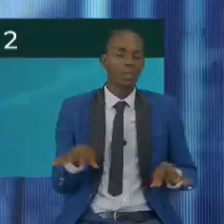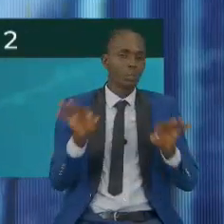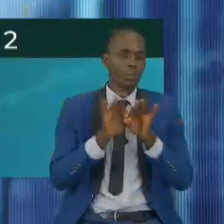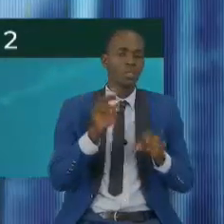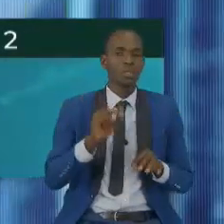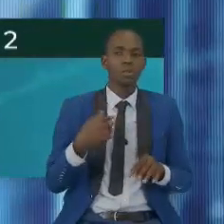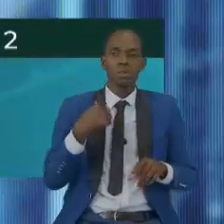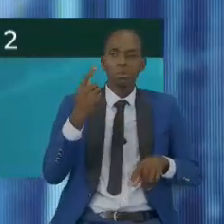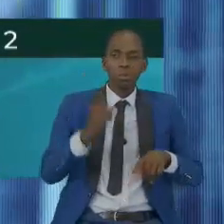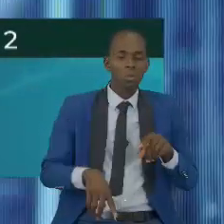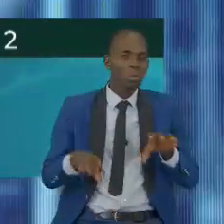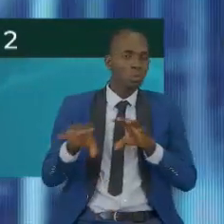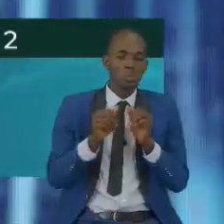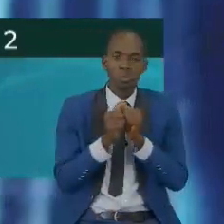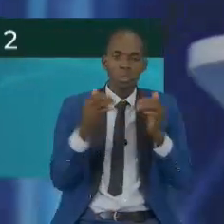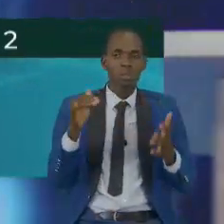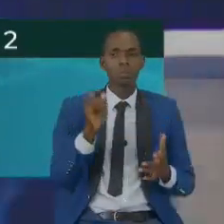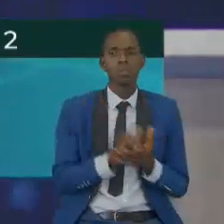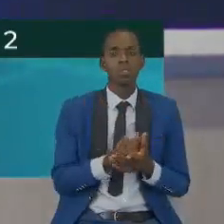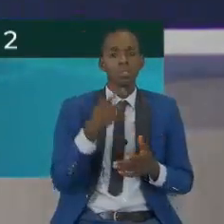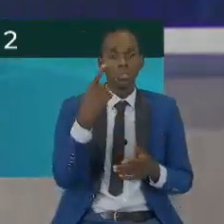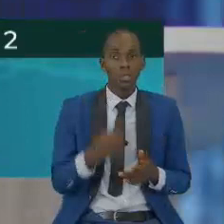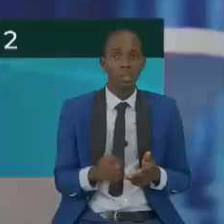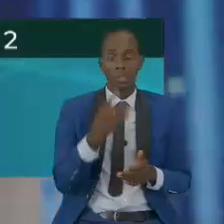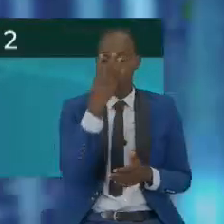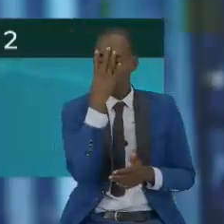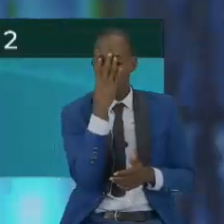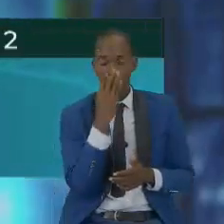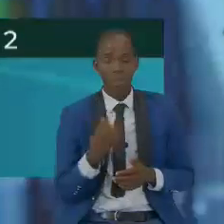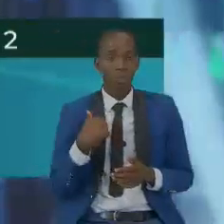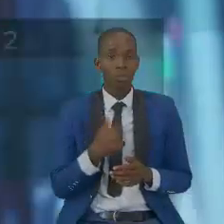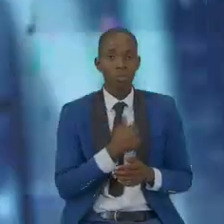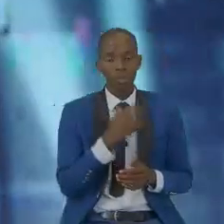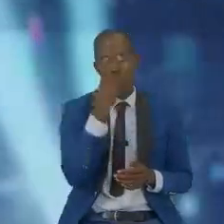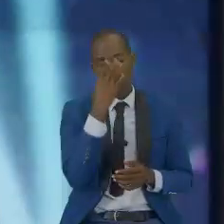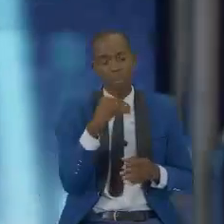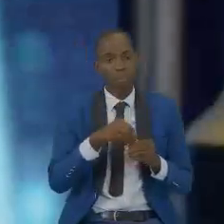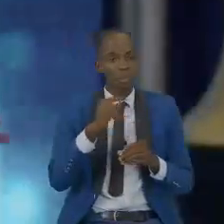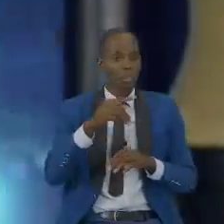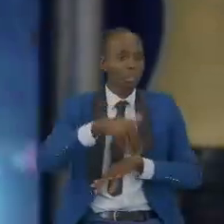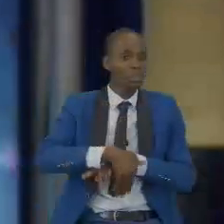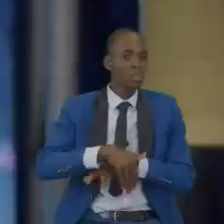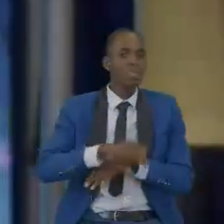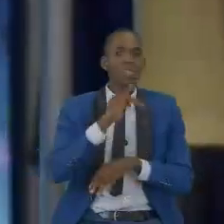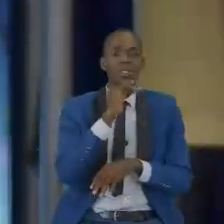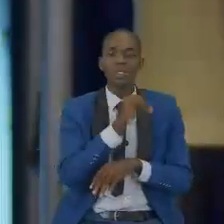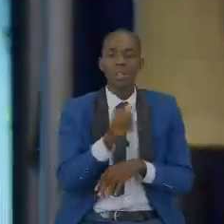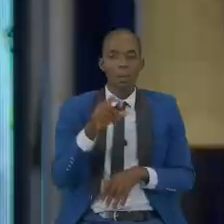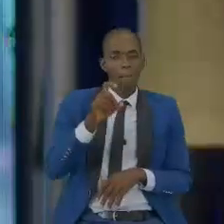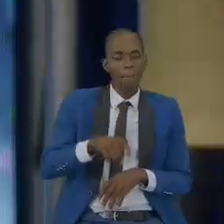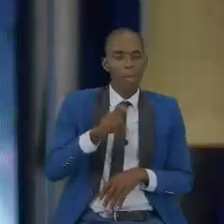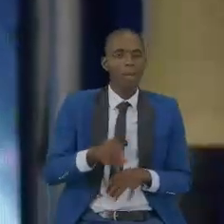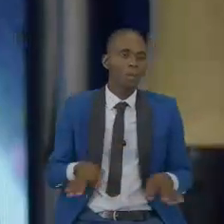do without that. The sleep we have in the night is a fundamental need,